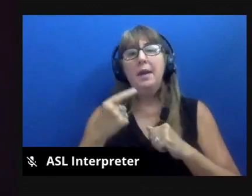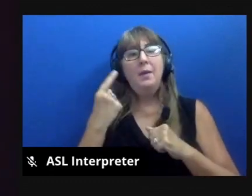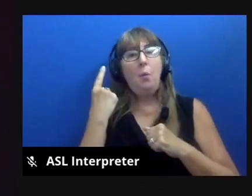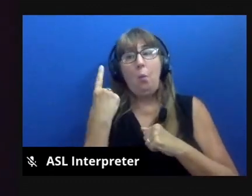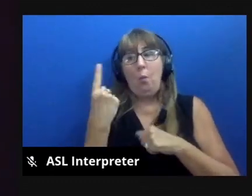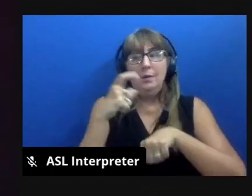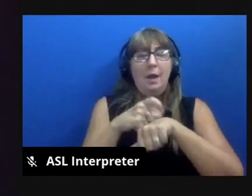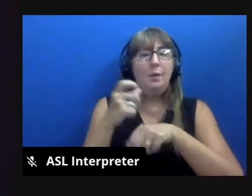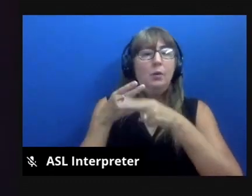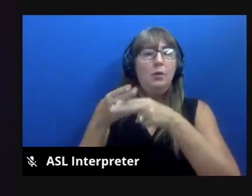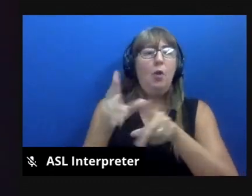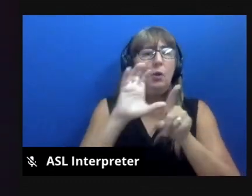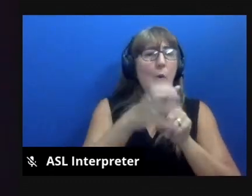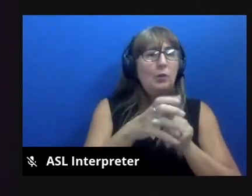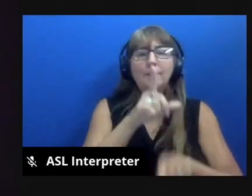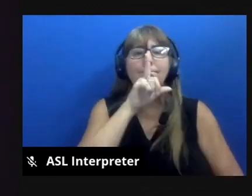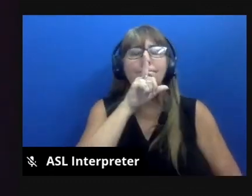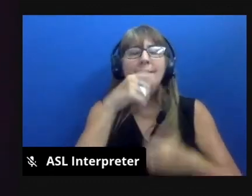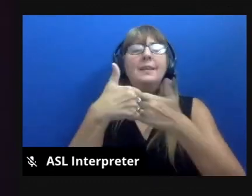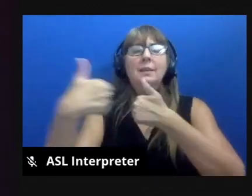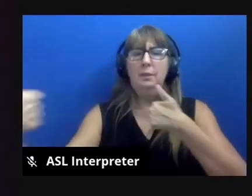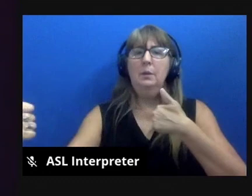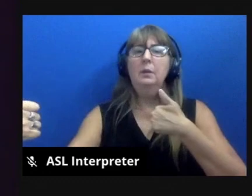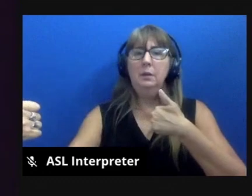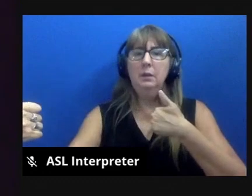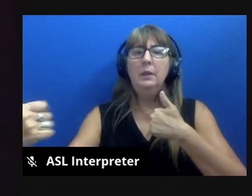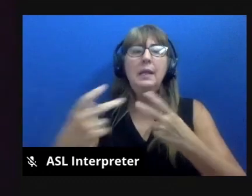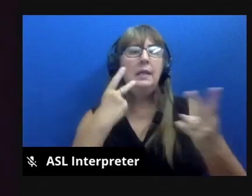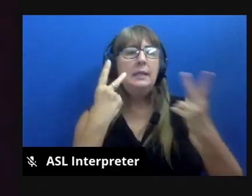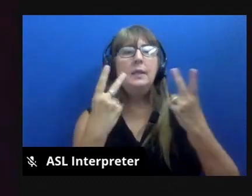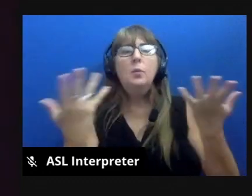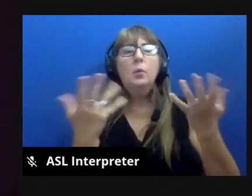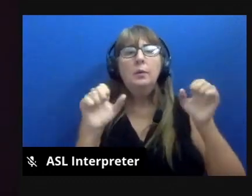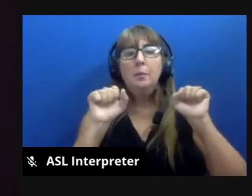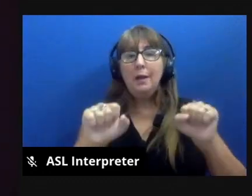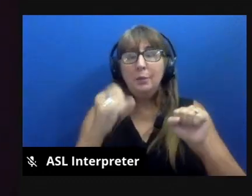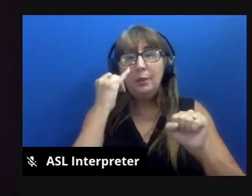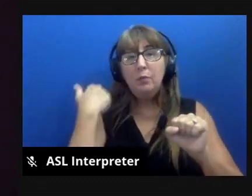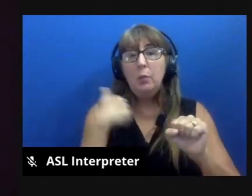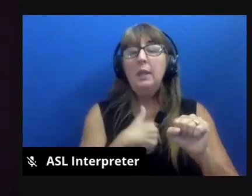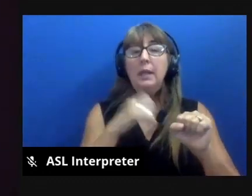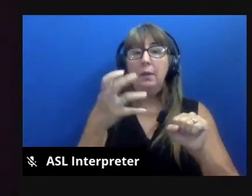culture. I'm going to ask you to set that aside and to see what becomes possible when we can pull